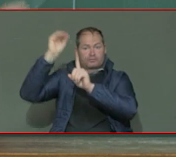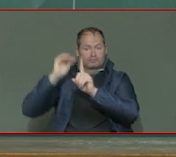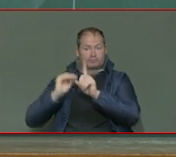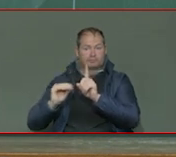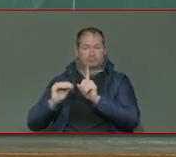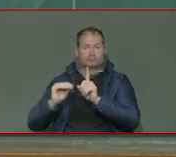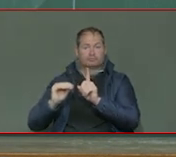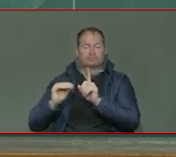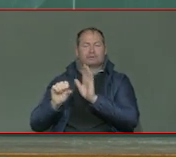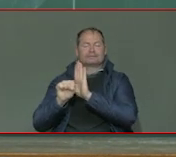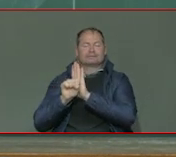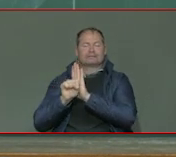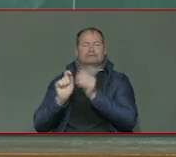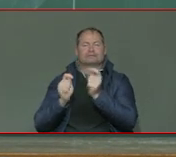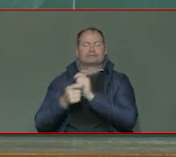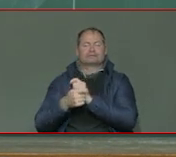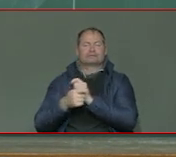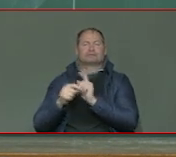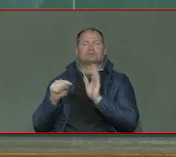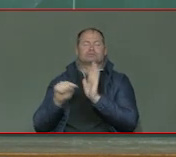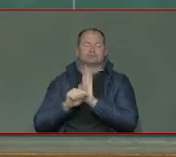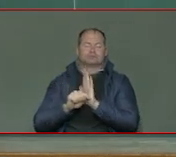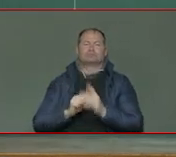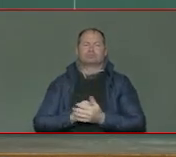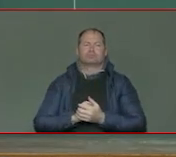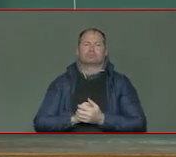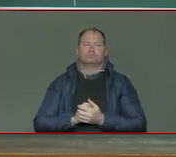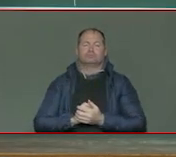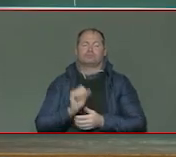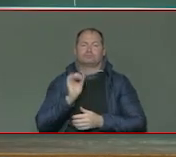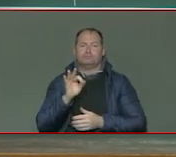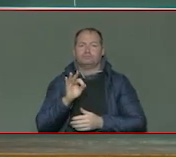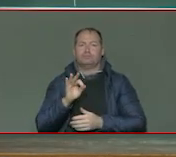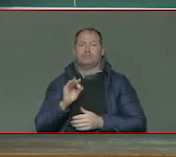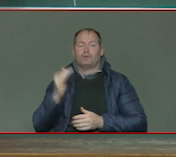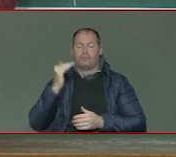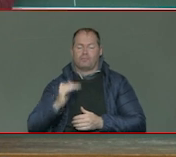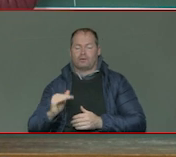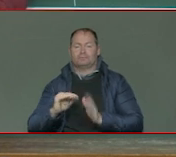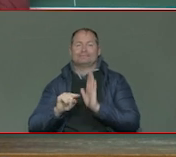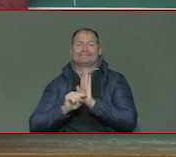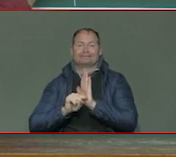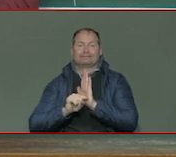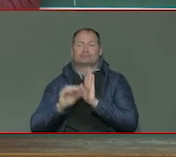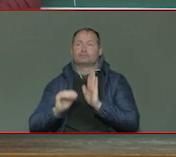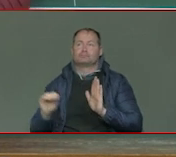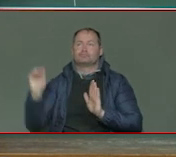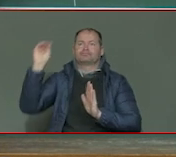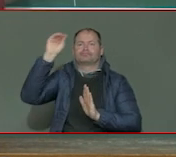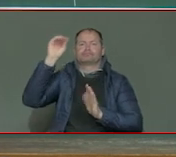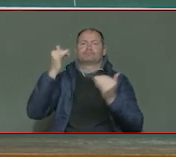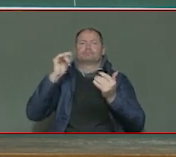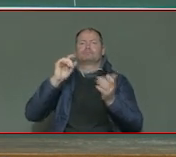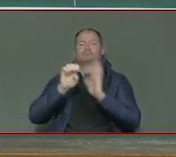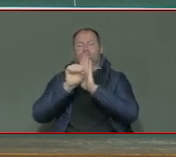the sign of the exponent. Is that clear? And if it is negative on top and I take it to the bottom line, I change